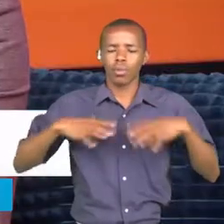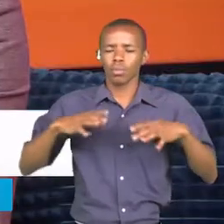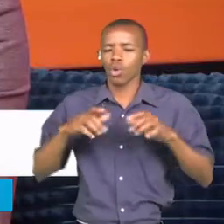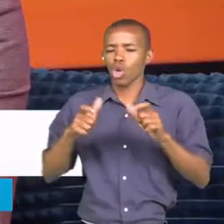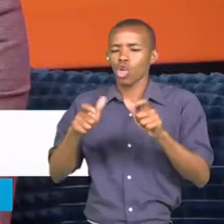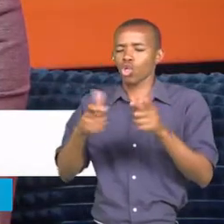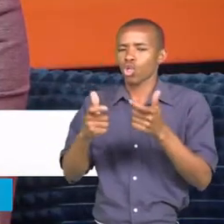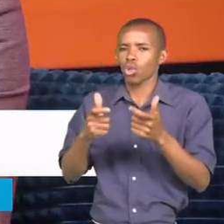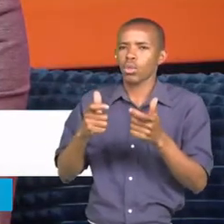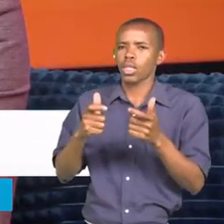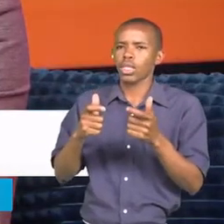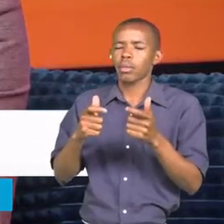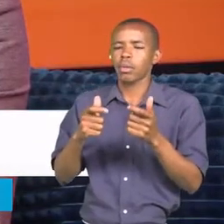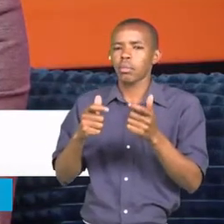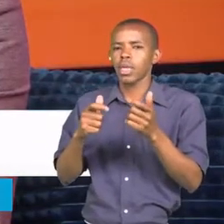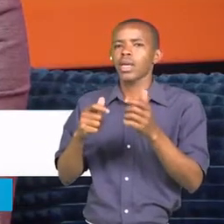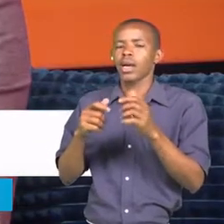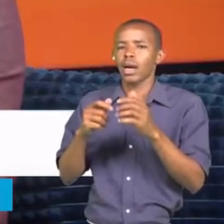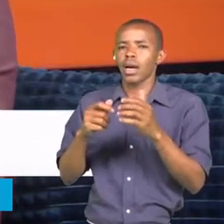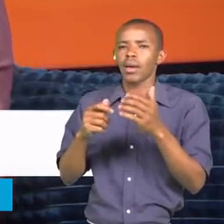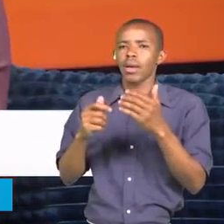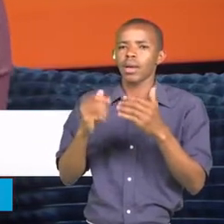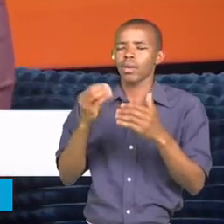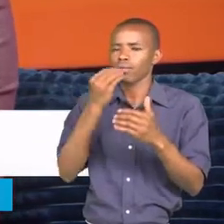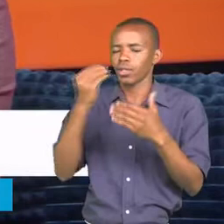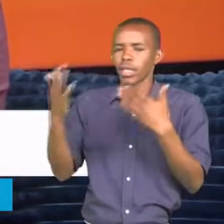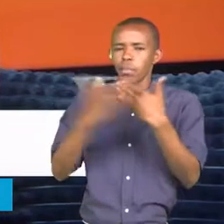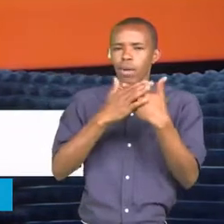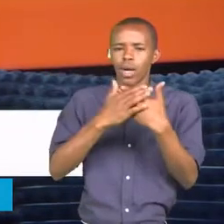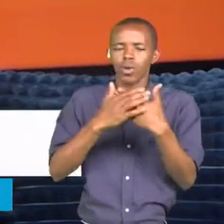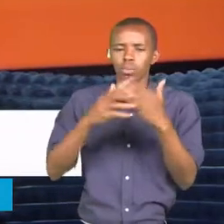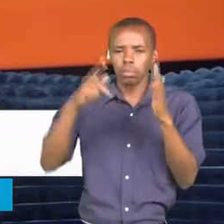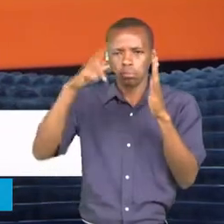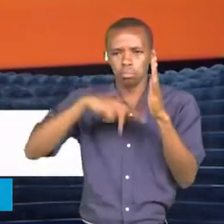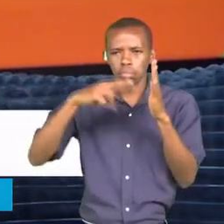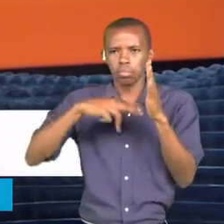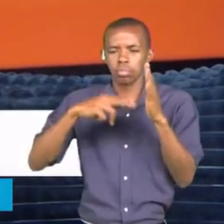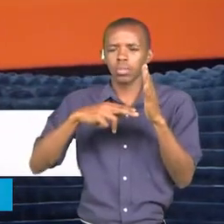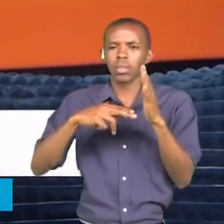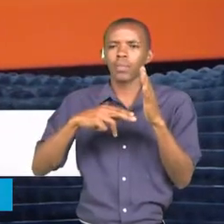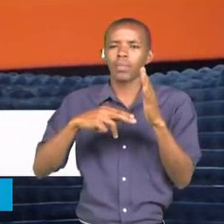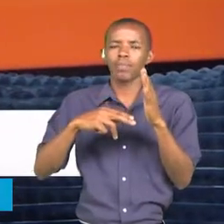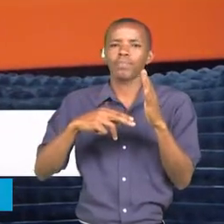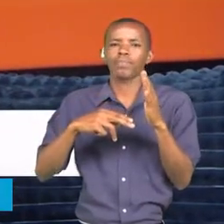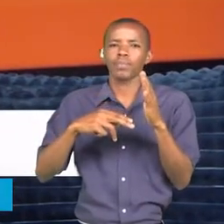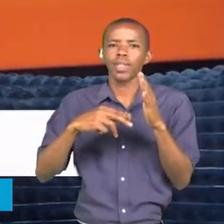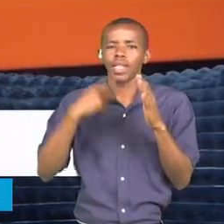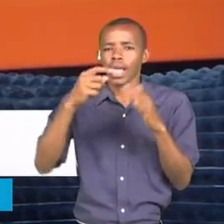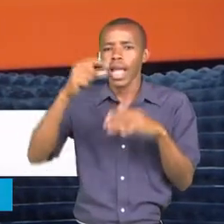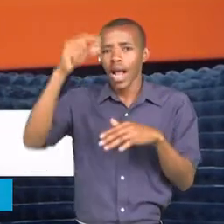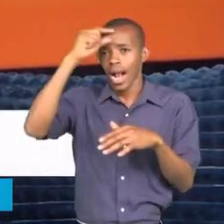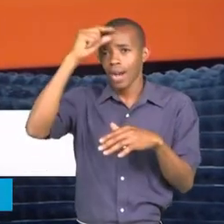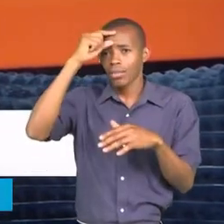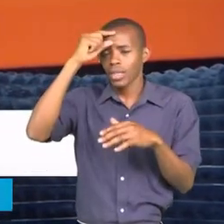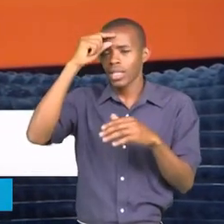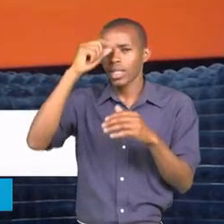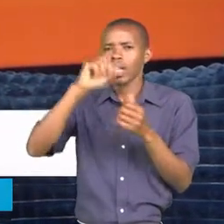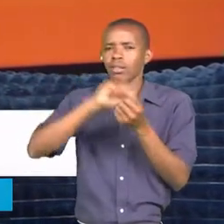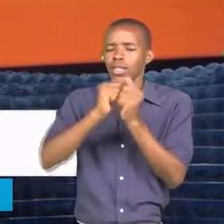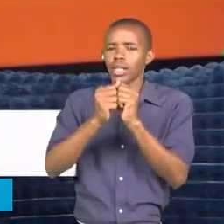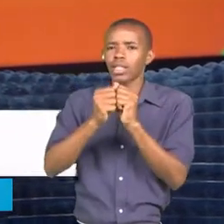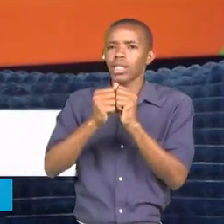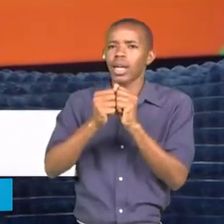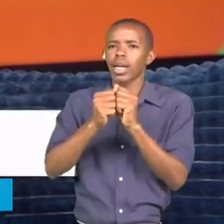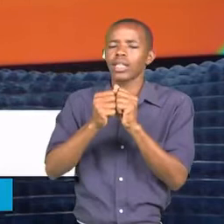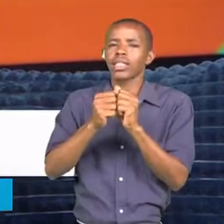course, you can keep on sending your feedback, and 22999, we'll be sampling them. You have a Fandom Coast saying, the government has turned a blind eye in